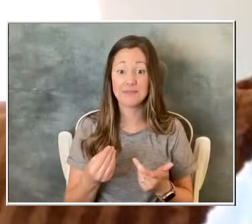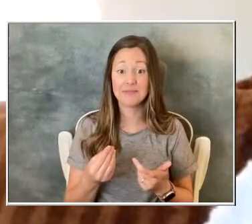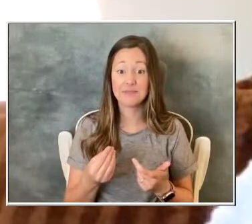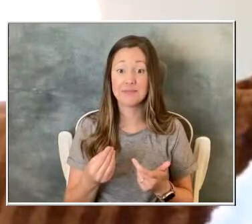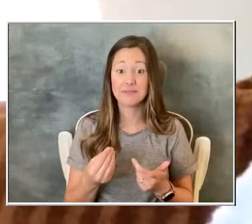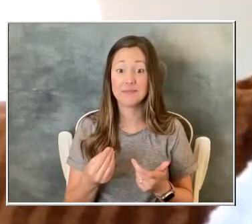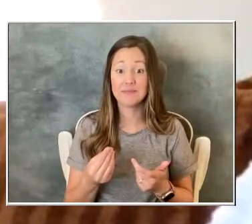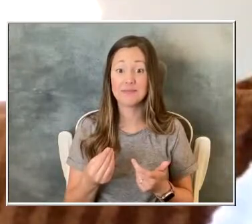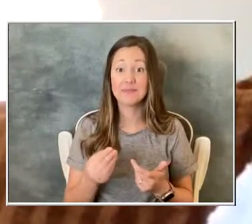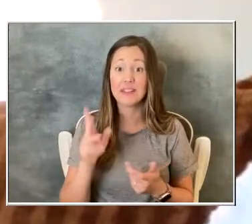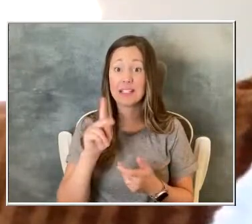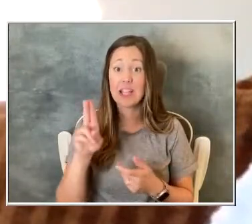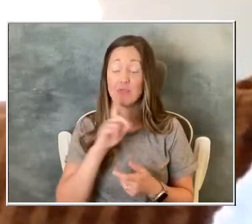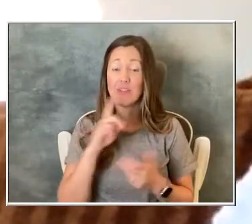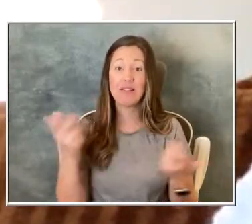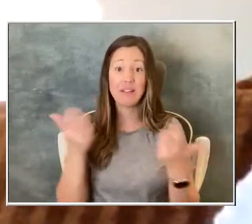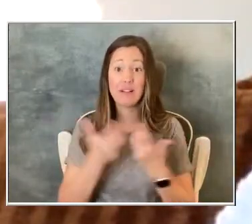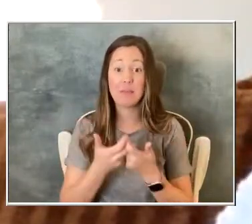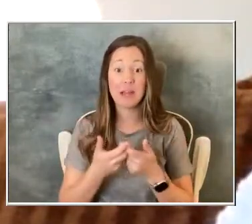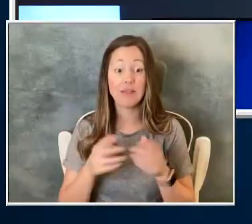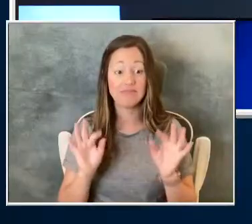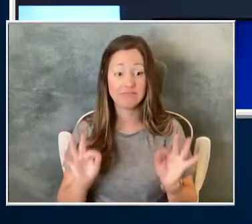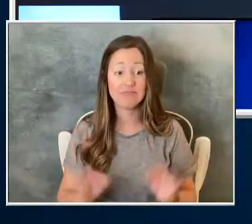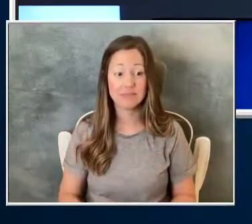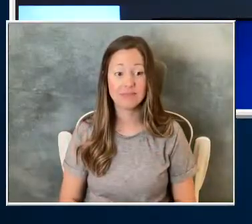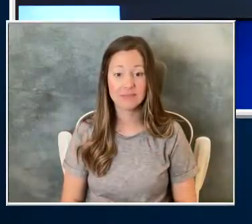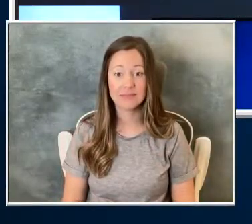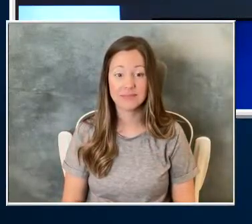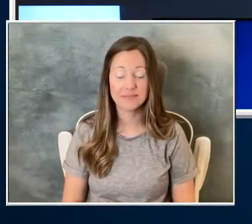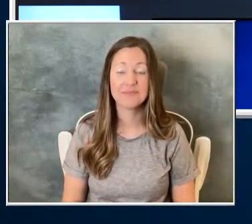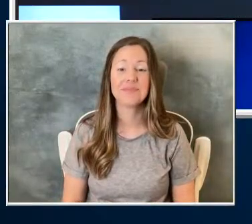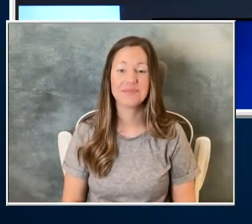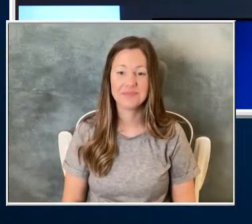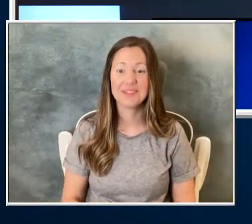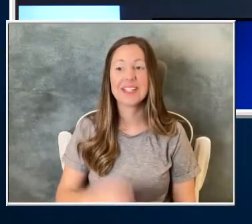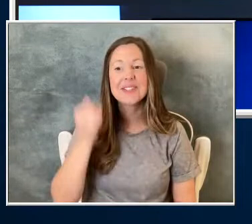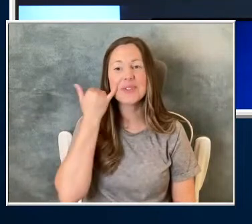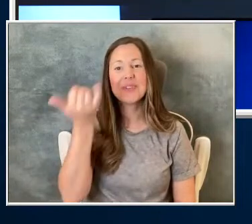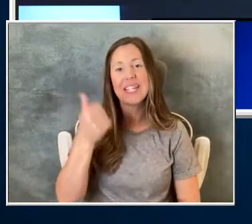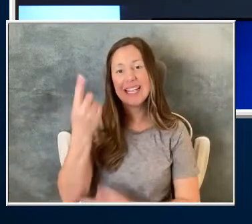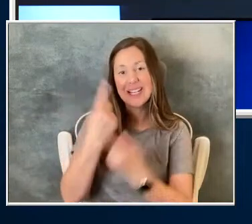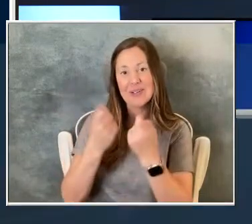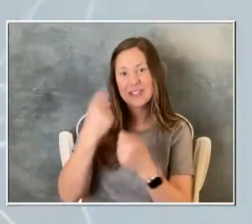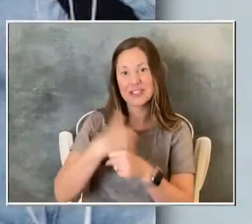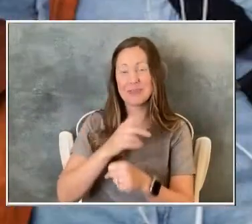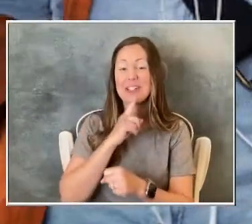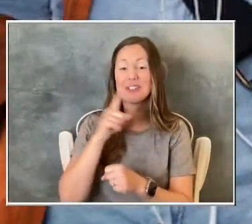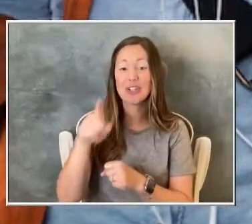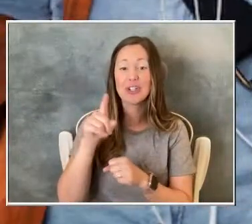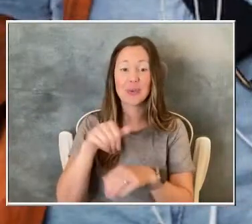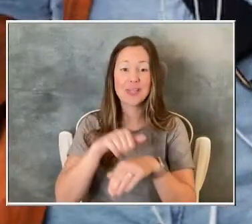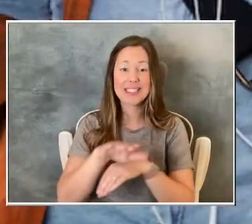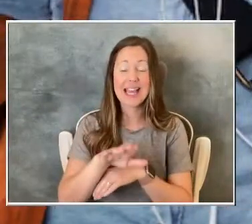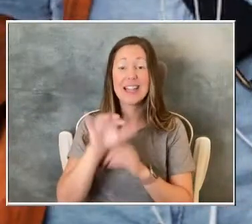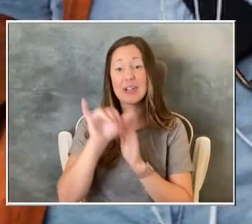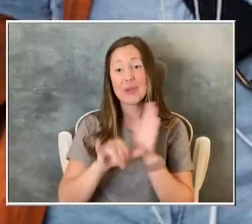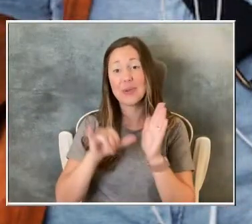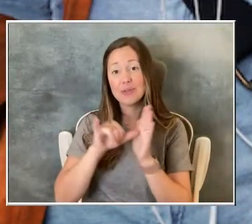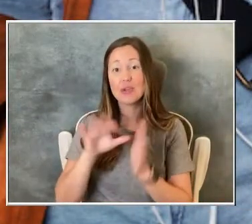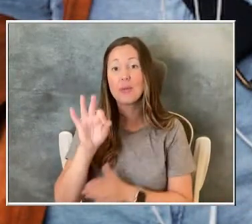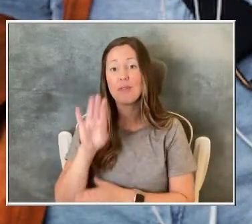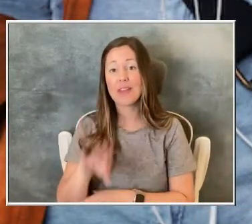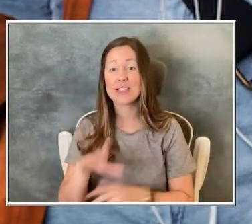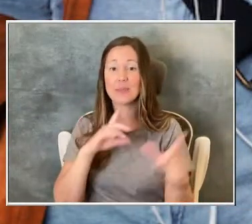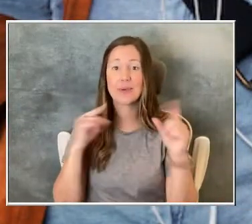KU was very accommodating that way. Love it. Well, if you have any questions, be sure to get those in on YouTube or Facebook. You can tweet us or email the Medical